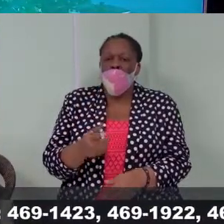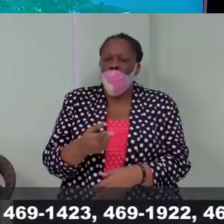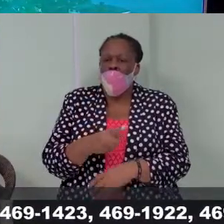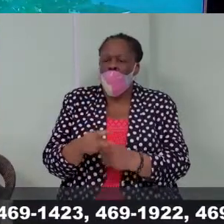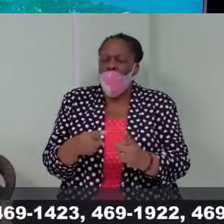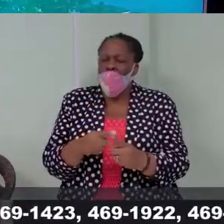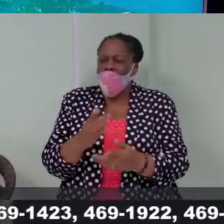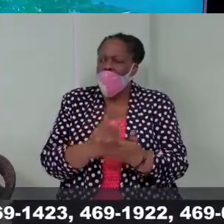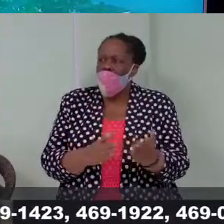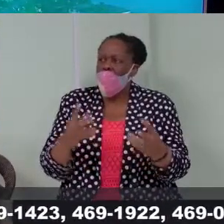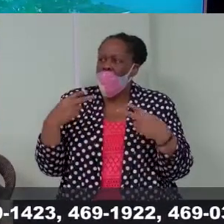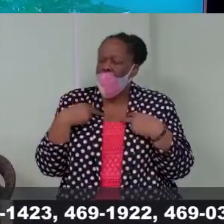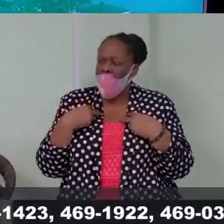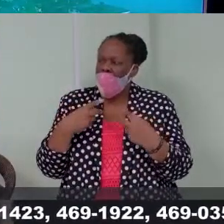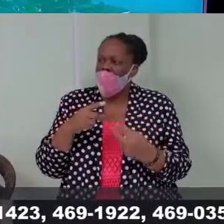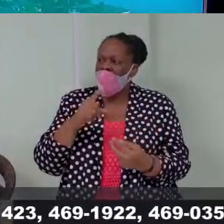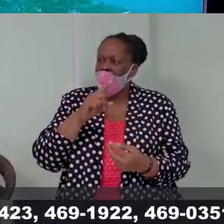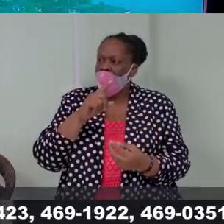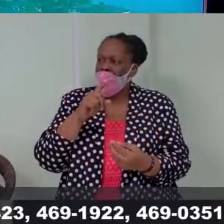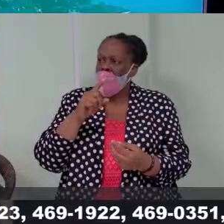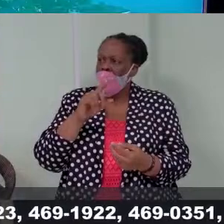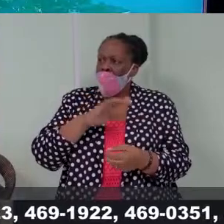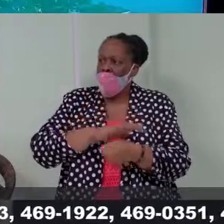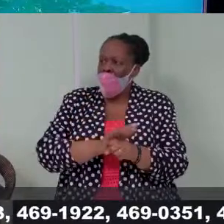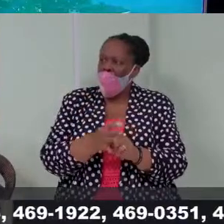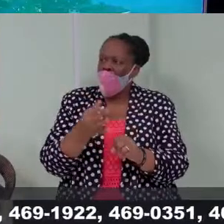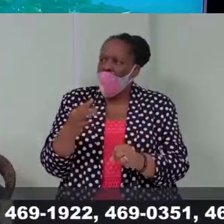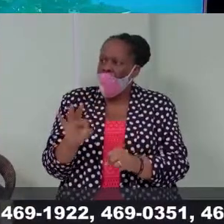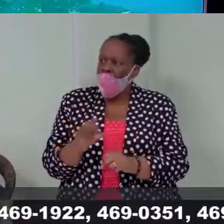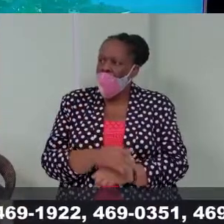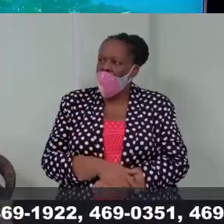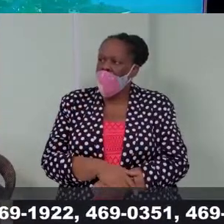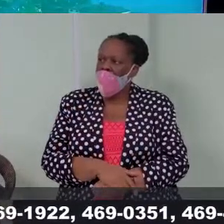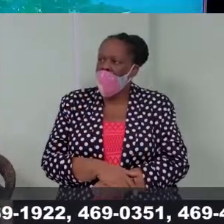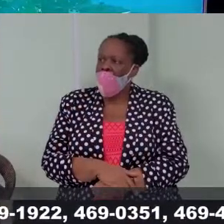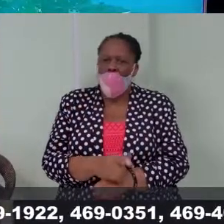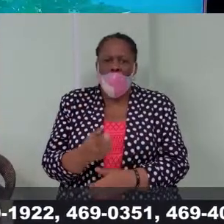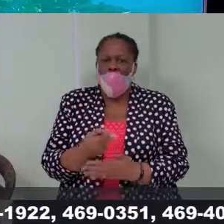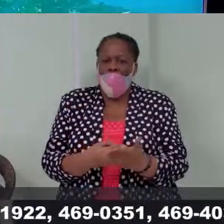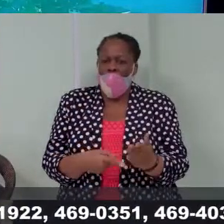COVID-19 virus, what treatment